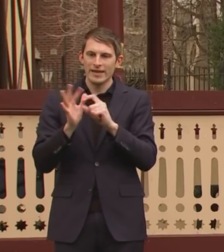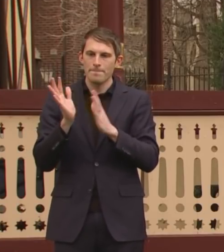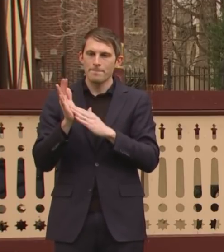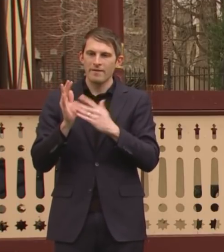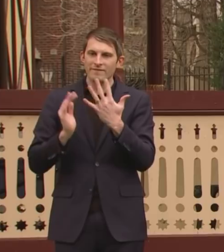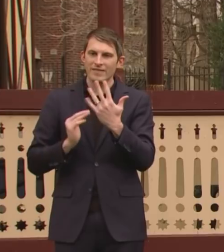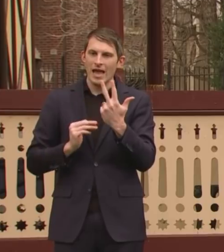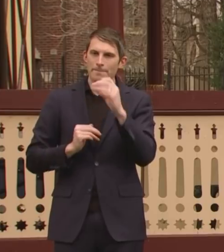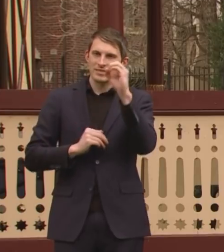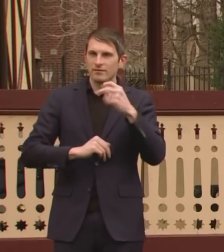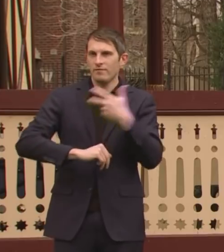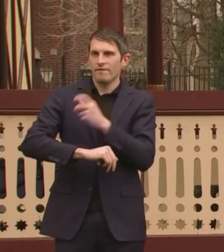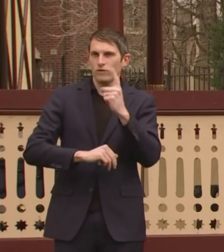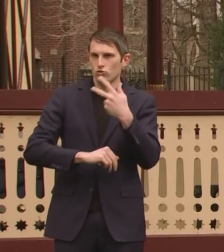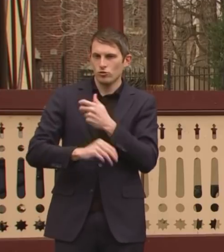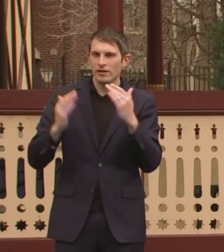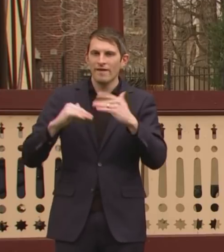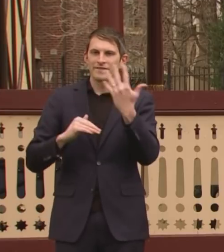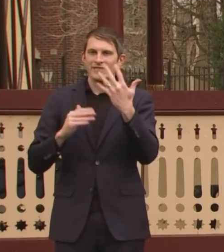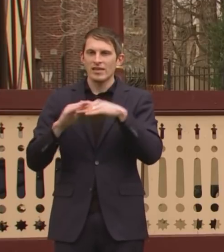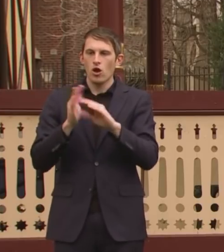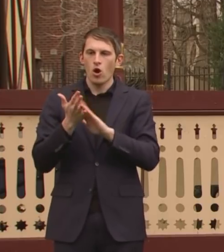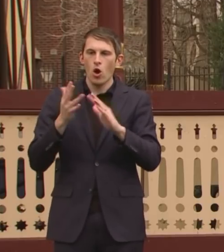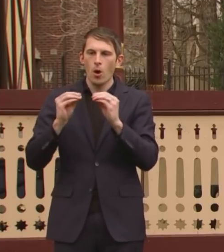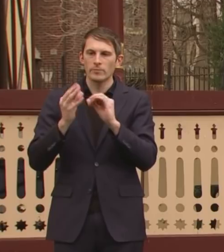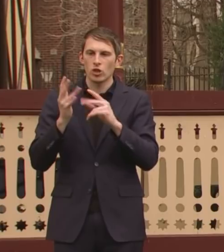58.5%. 15 cases in Hobsons Bay at